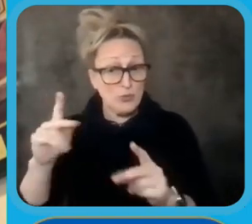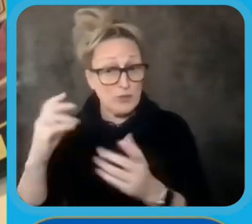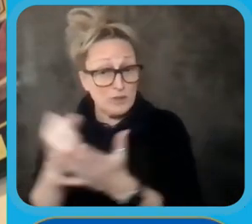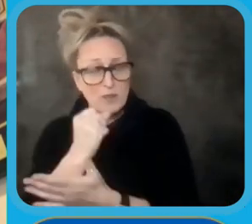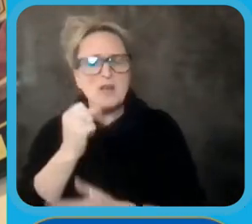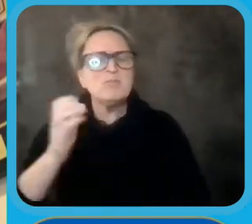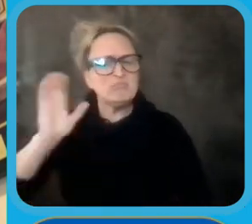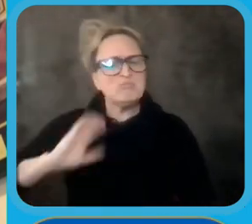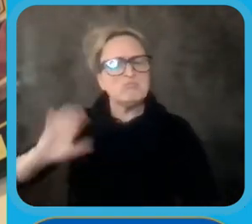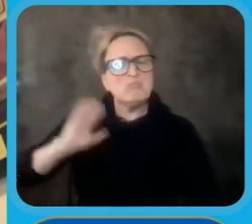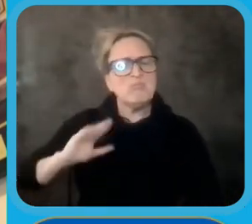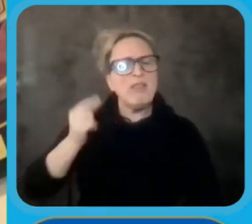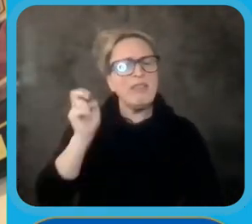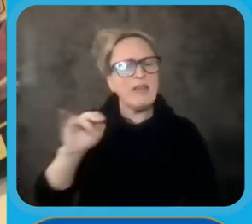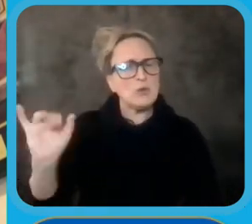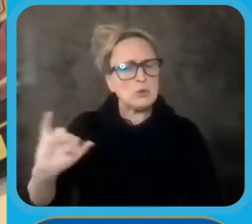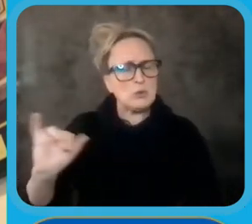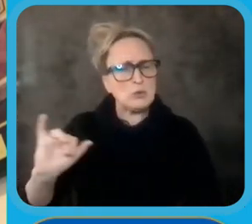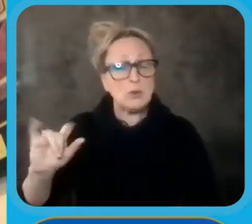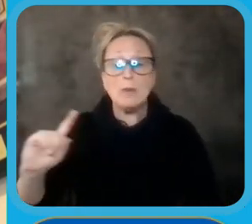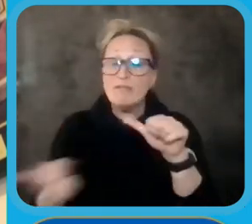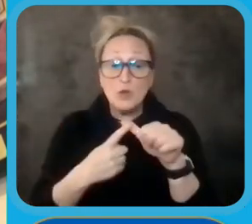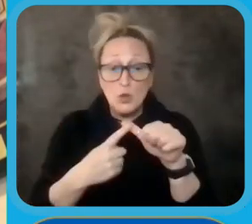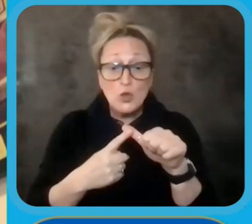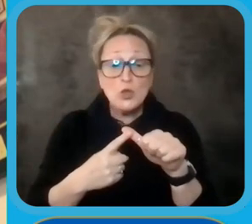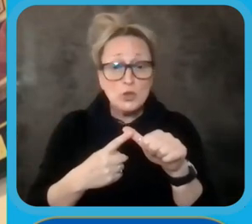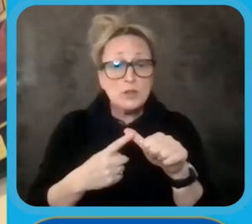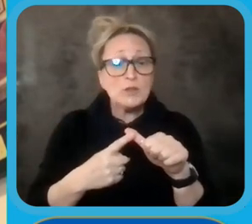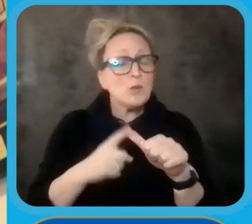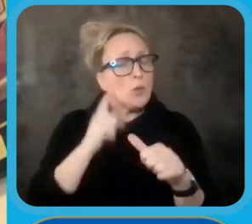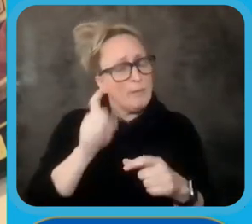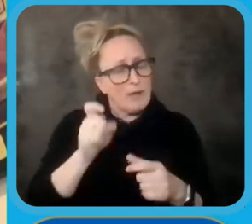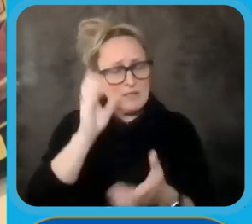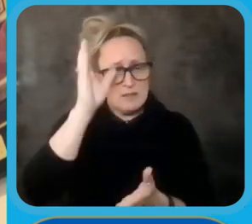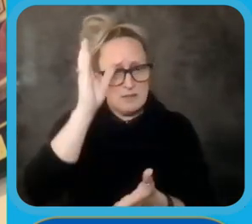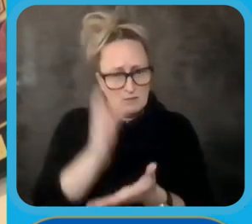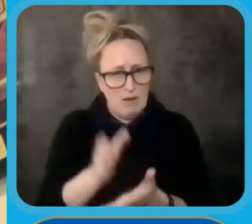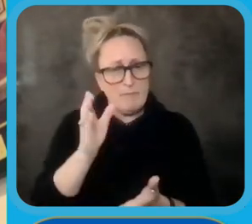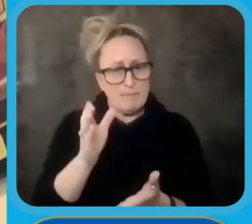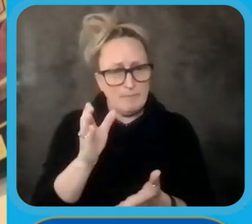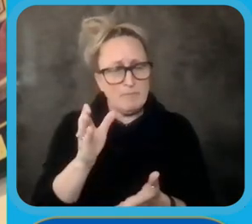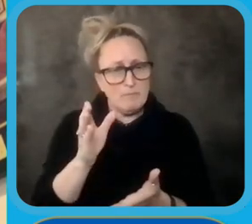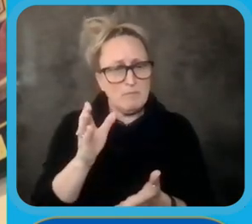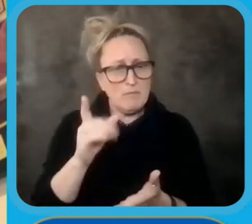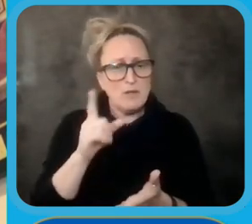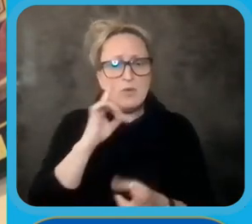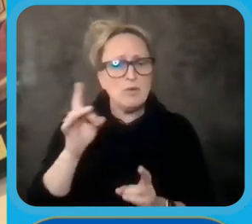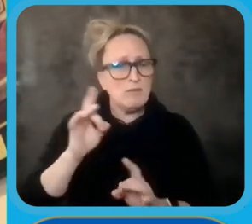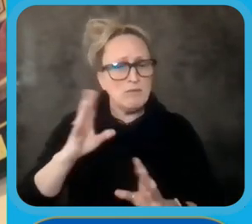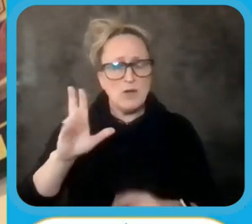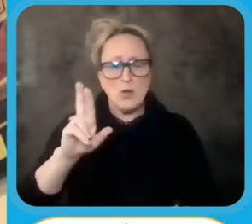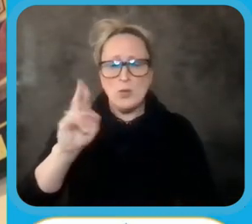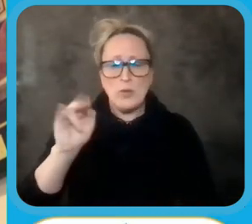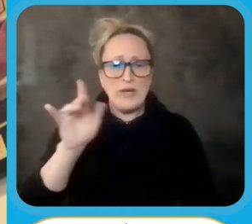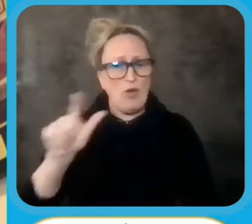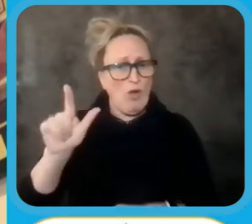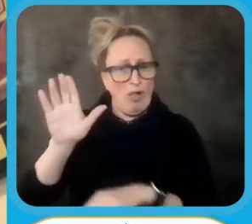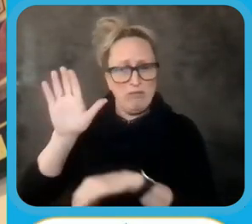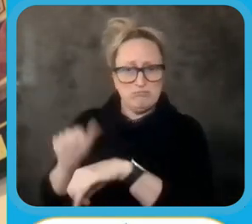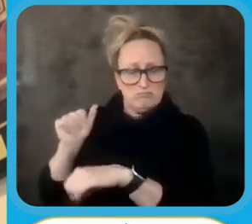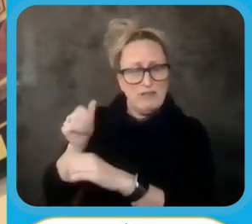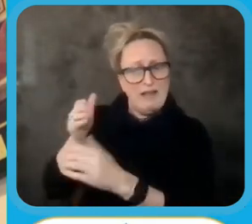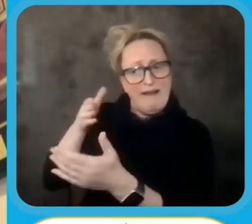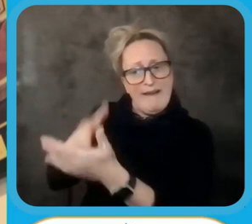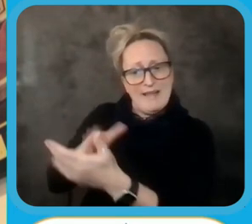was then. But first, we have to put an end to that awful recall campaign against our